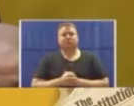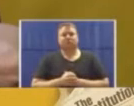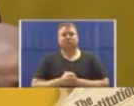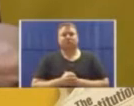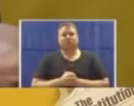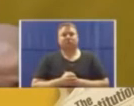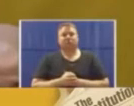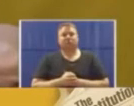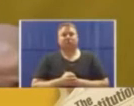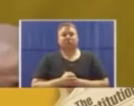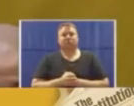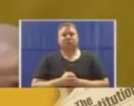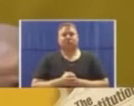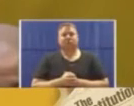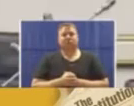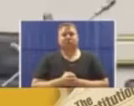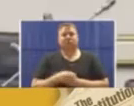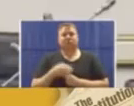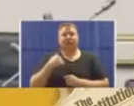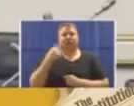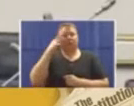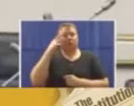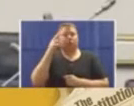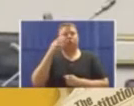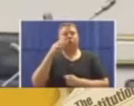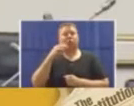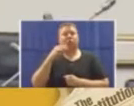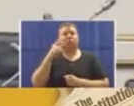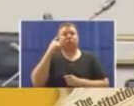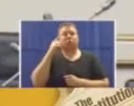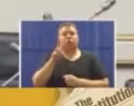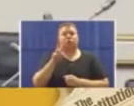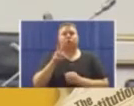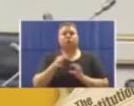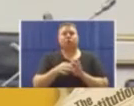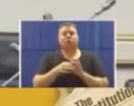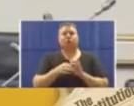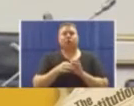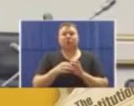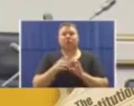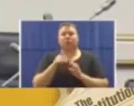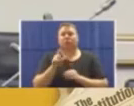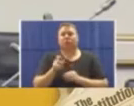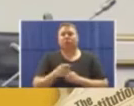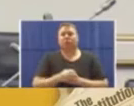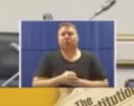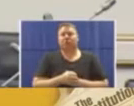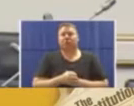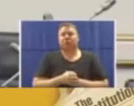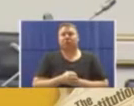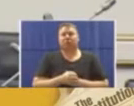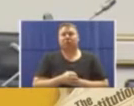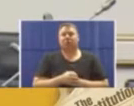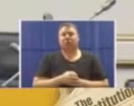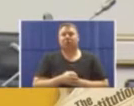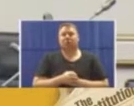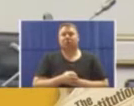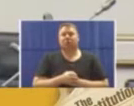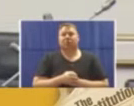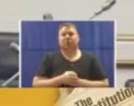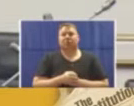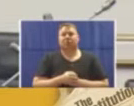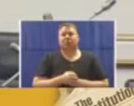I think there are two related questions. The first one, what is the likely impact? Earlier on,